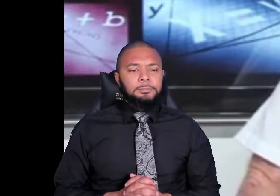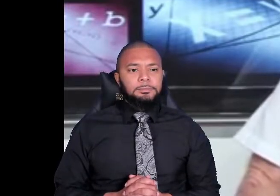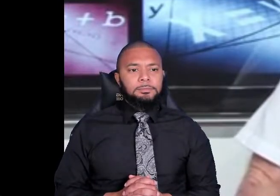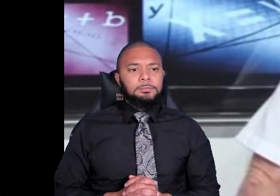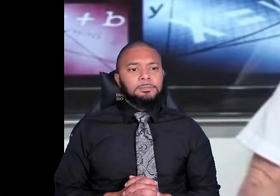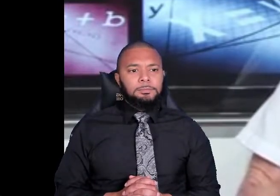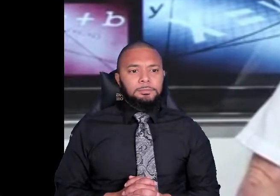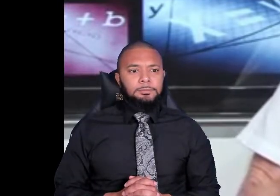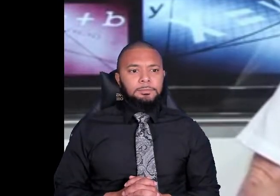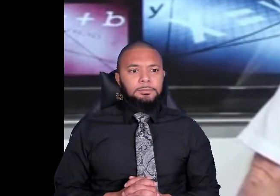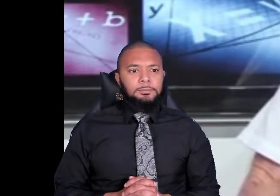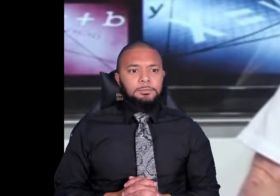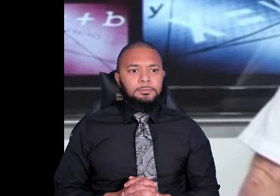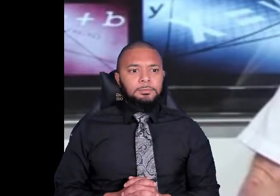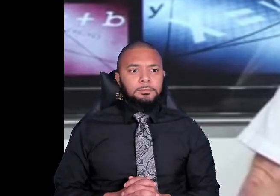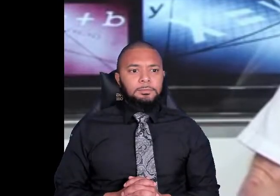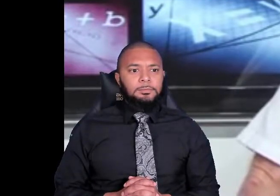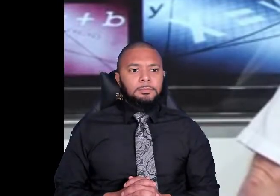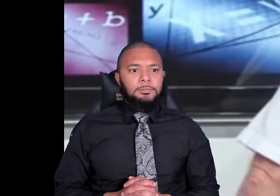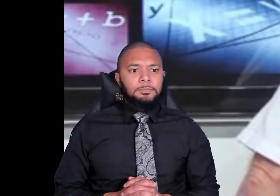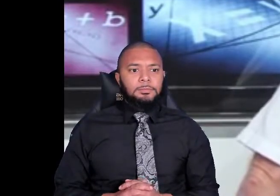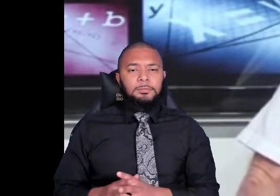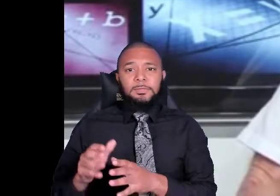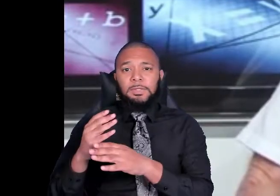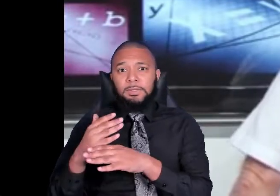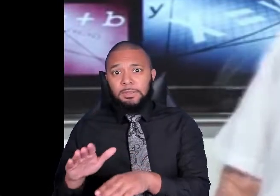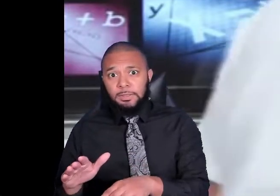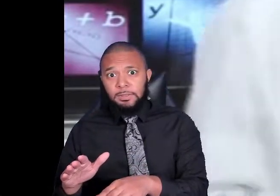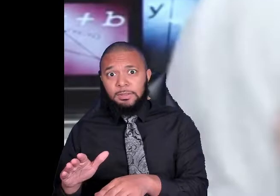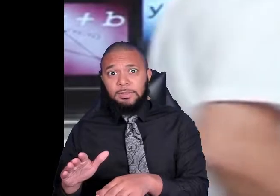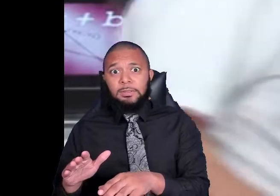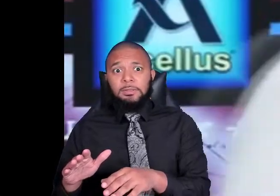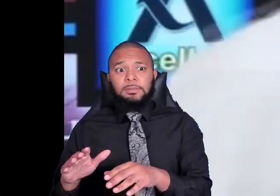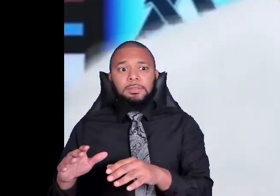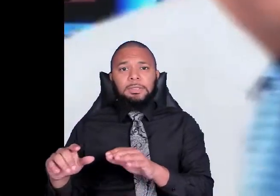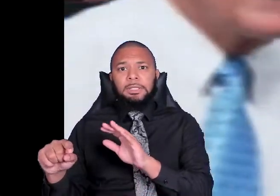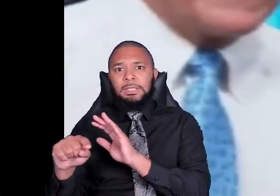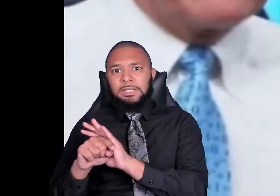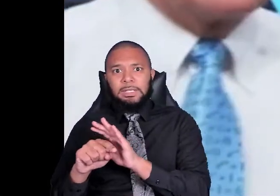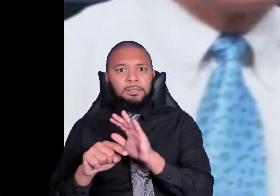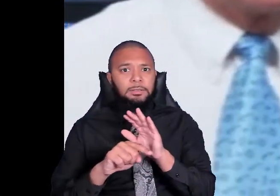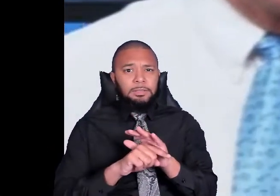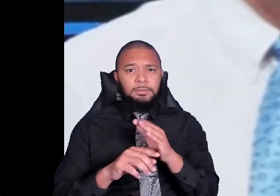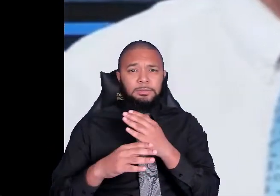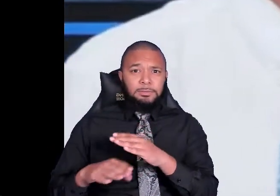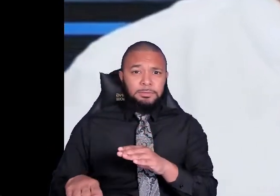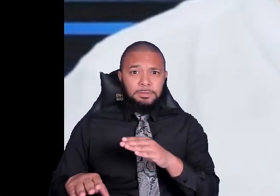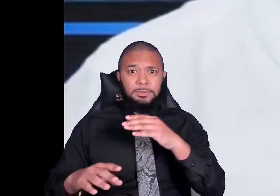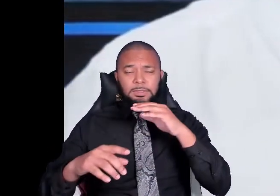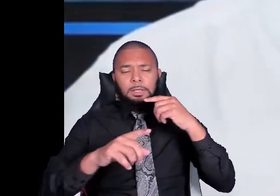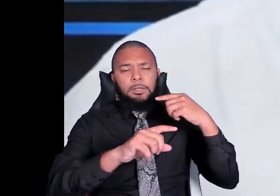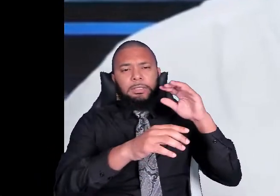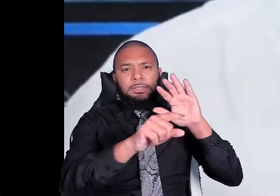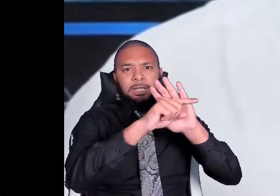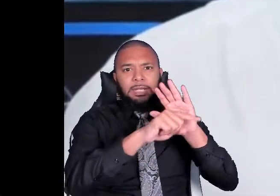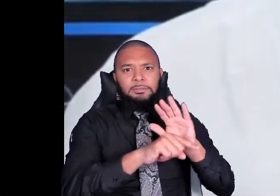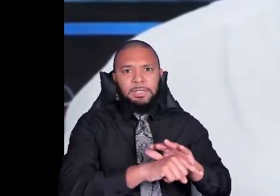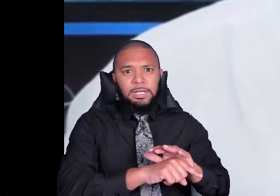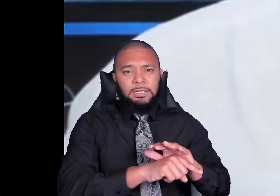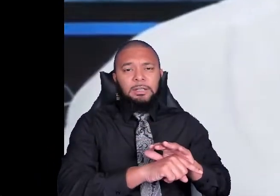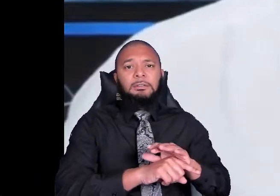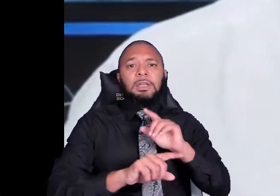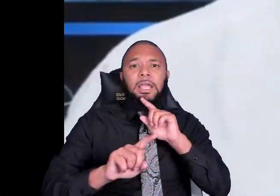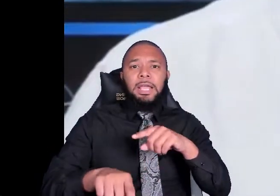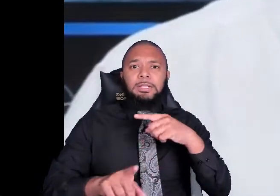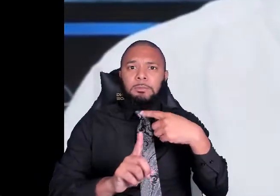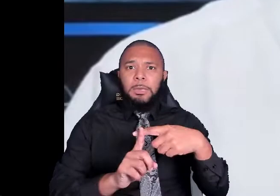And a negative divided by a negative is a positive. So we're half done. Okay? We have figured out